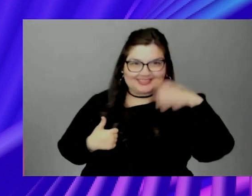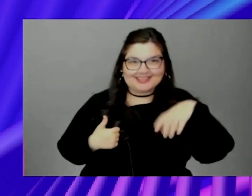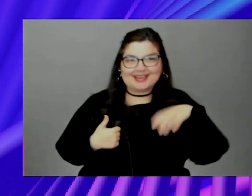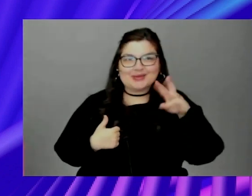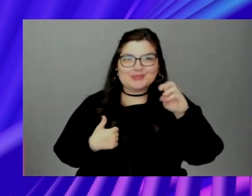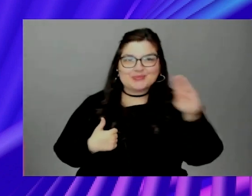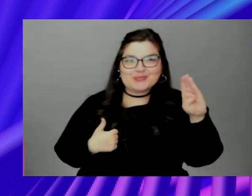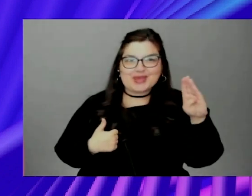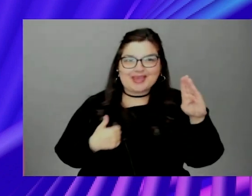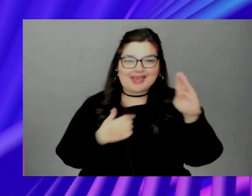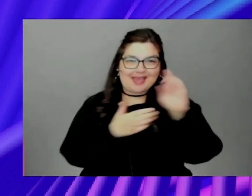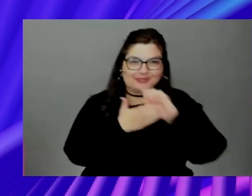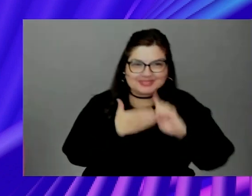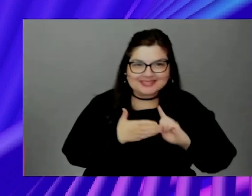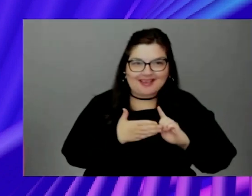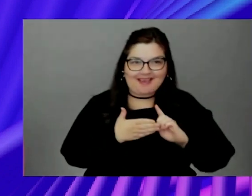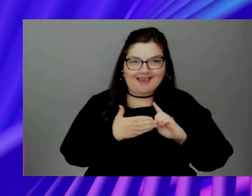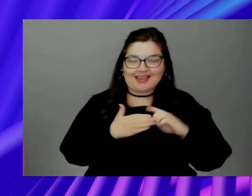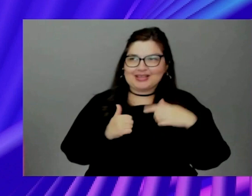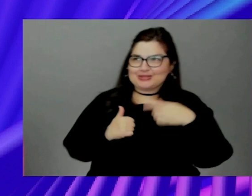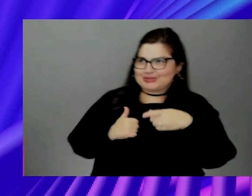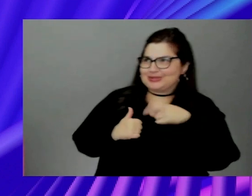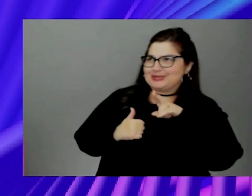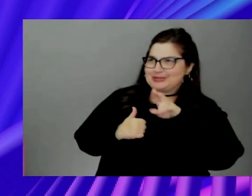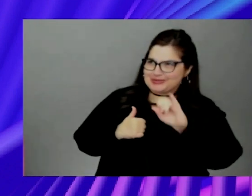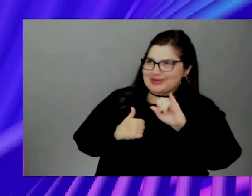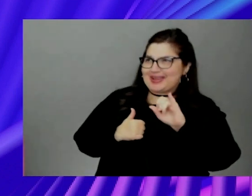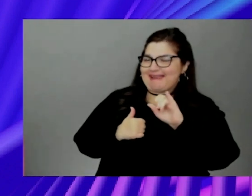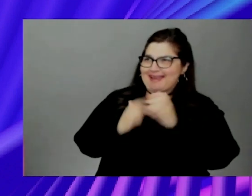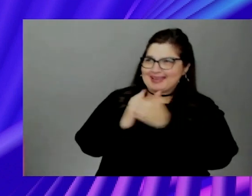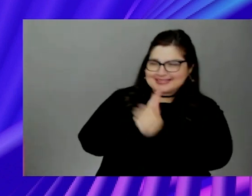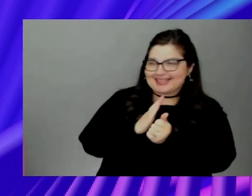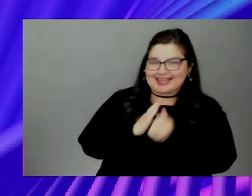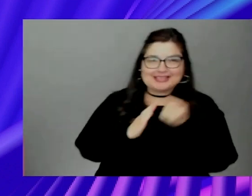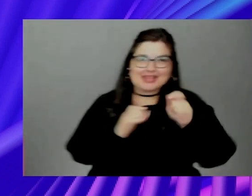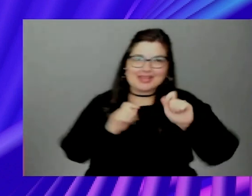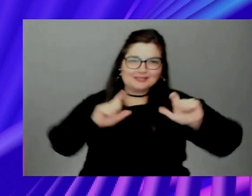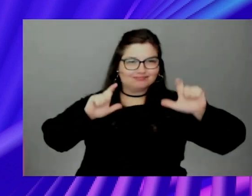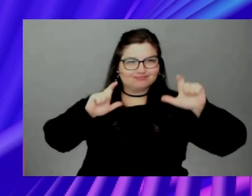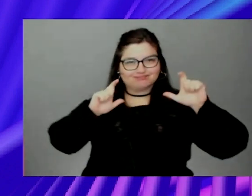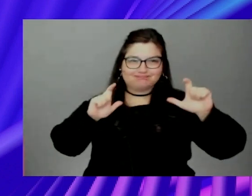have not improved, Norm. Right. I mean, that is a powerful text box and a button. So